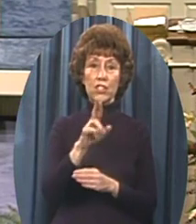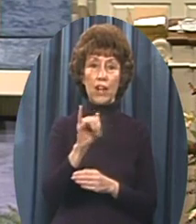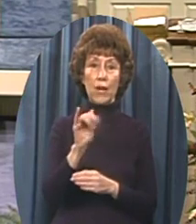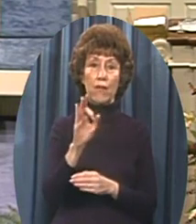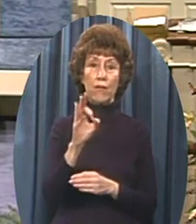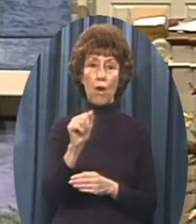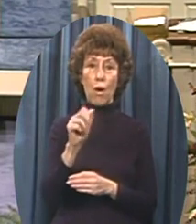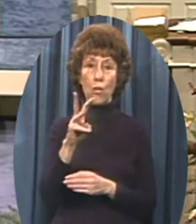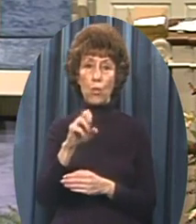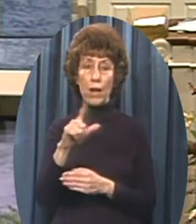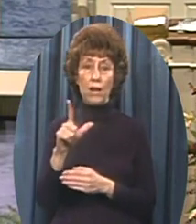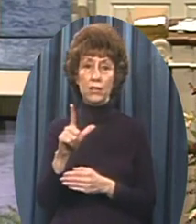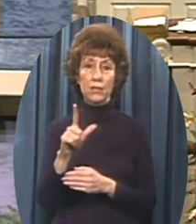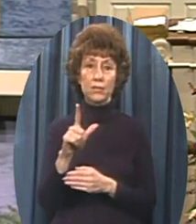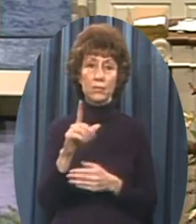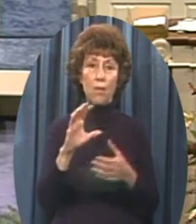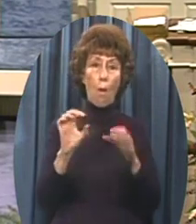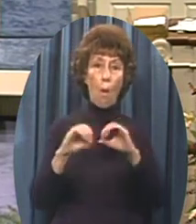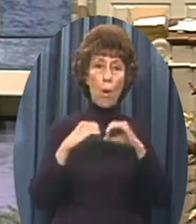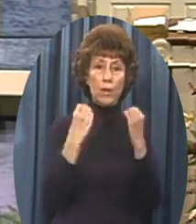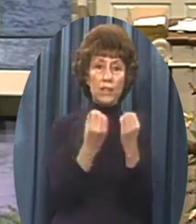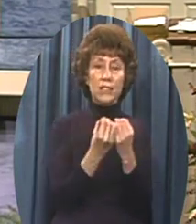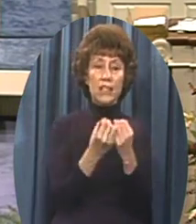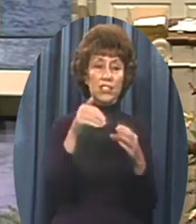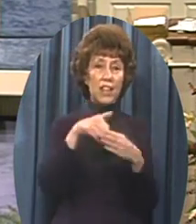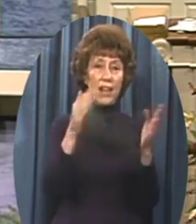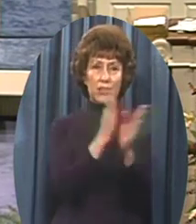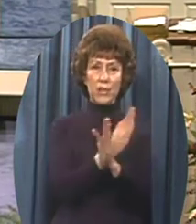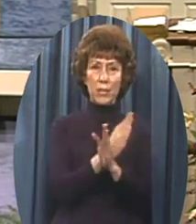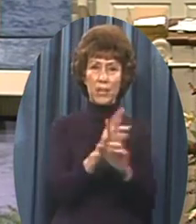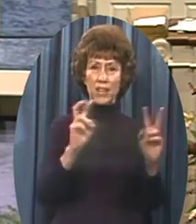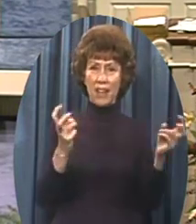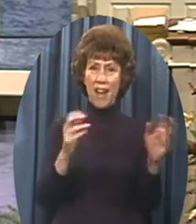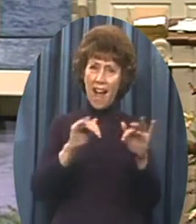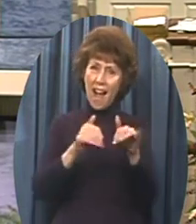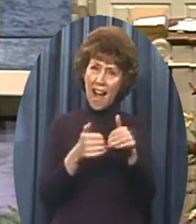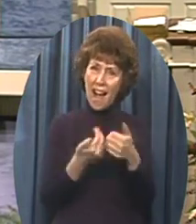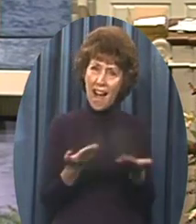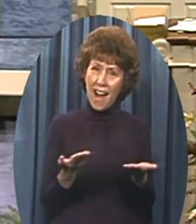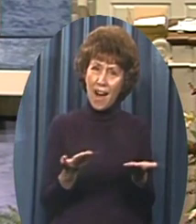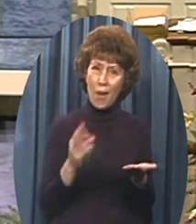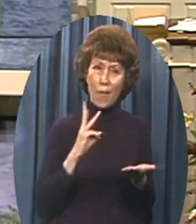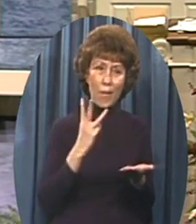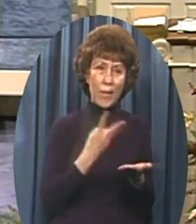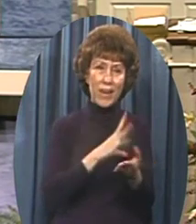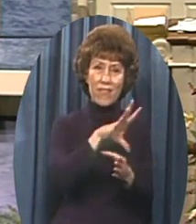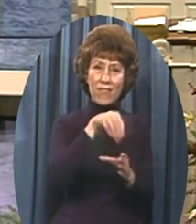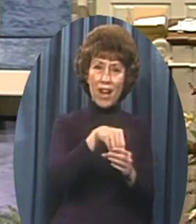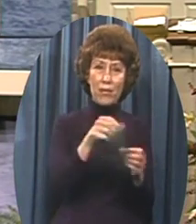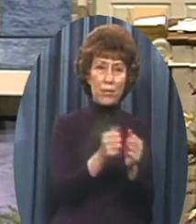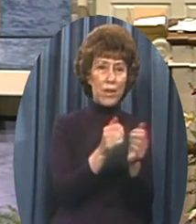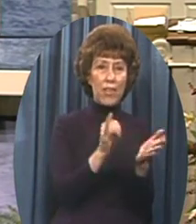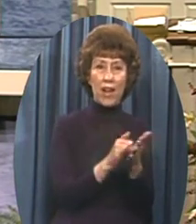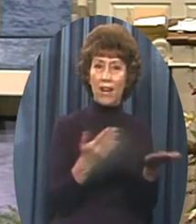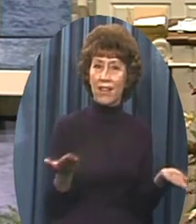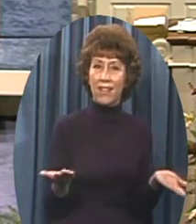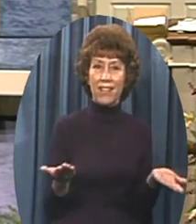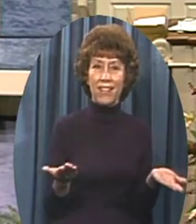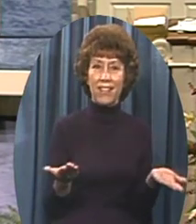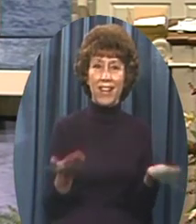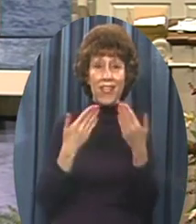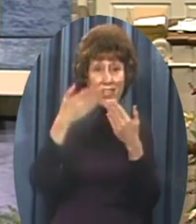Now, how did Falwell's organizations get into that? There are thousands of clients. Thank God I wasn't driving a Chrysler.